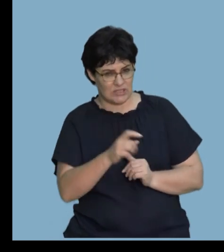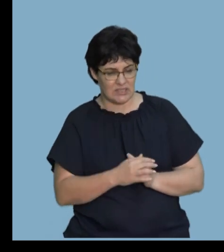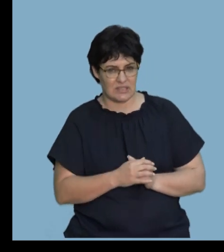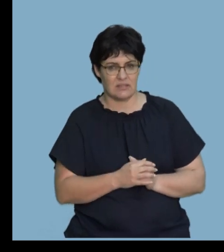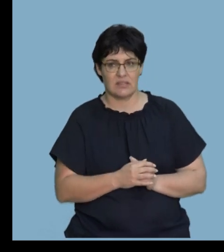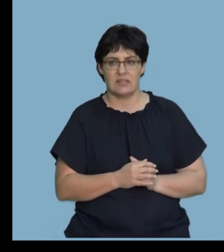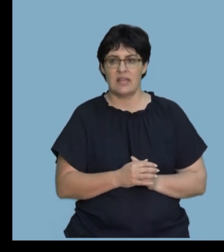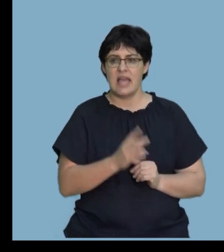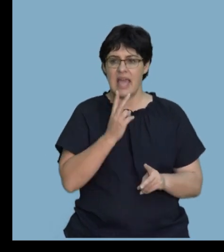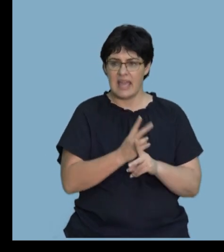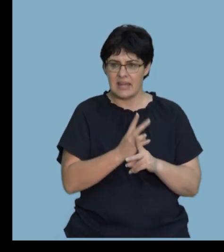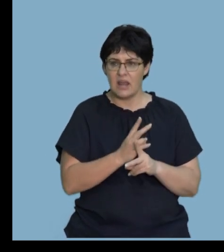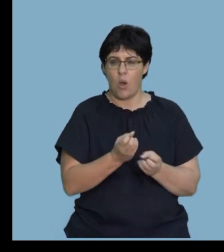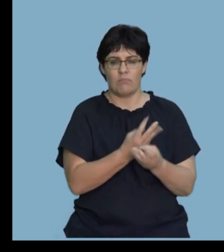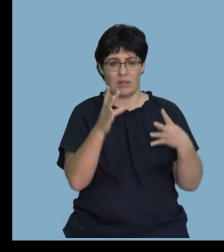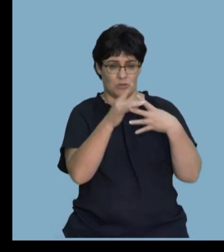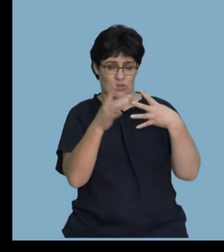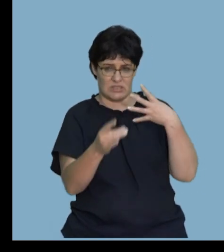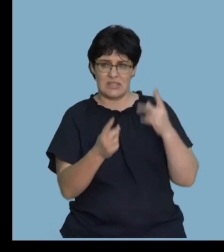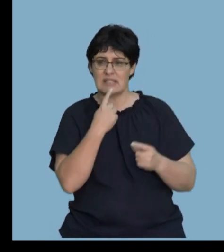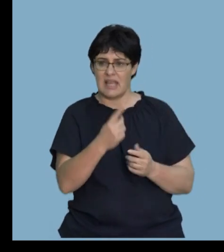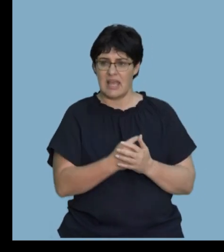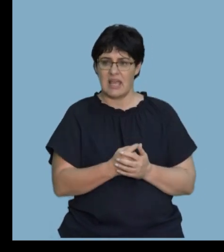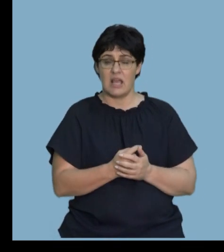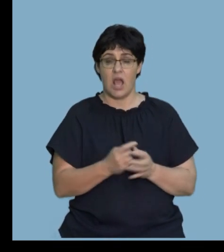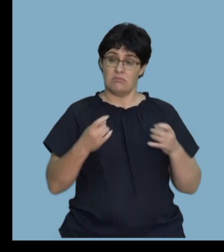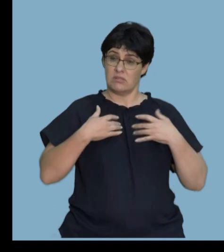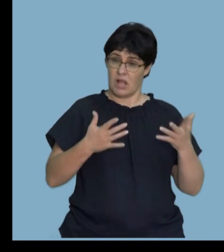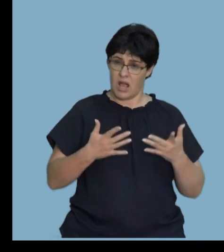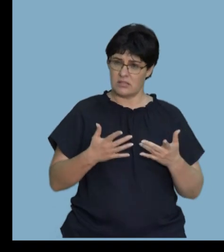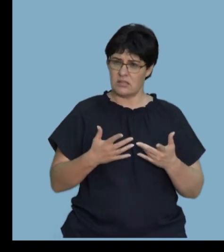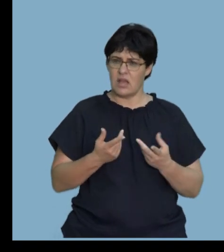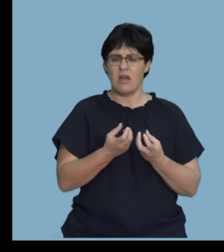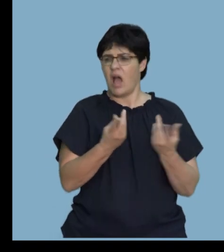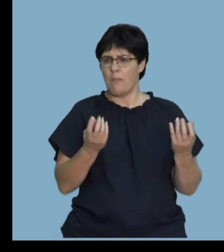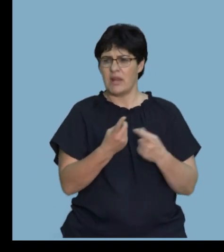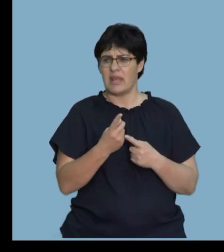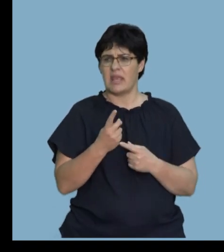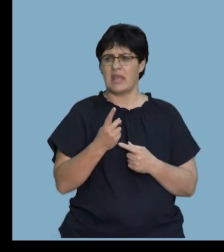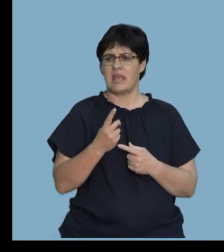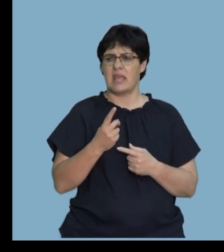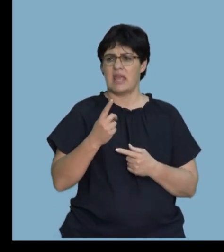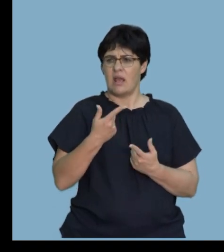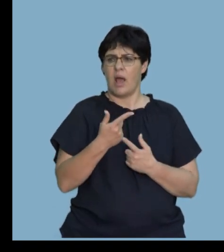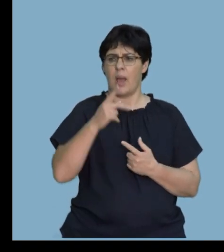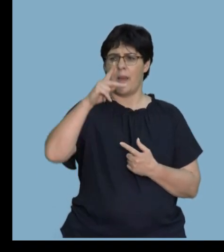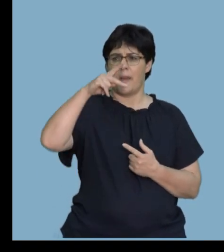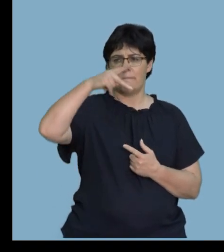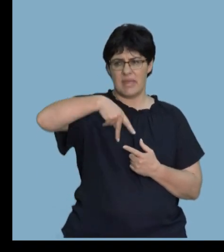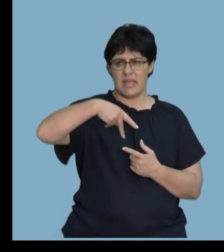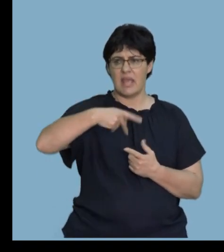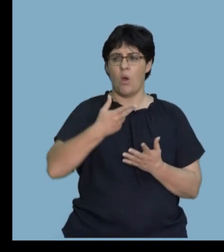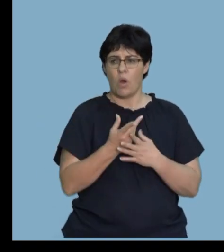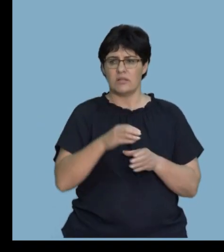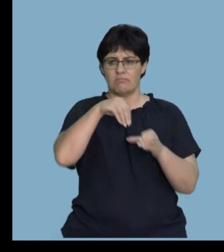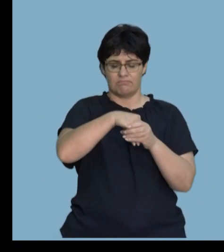on the multiple choice. It says, initially, a certain amount of gas P was placed in